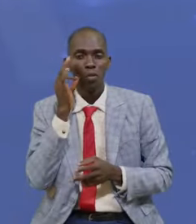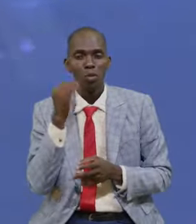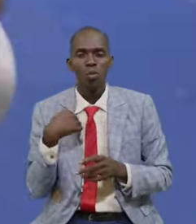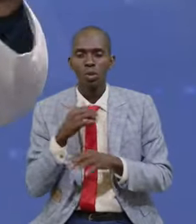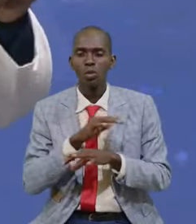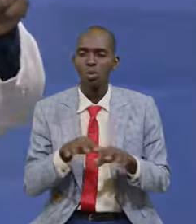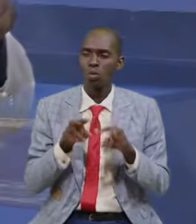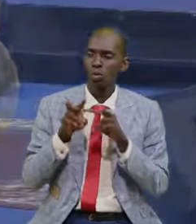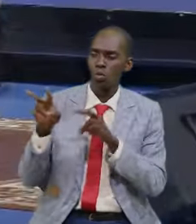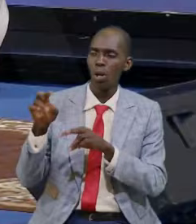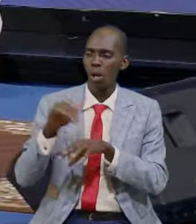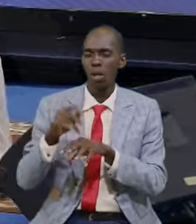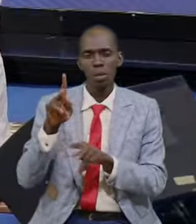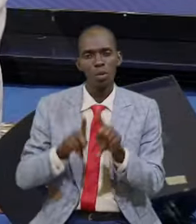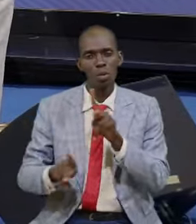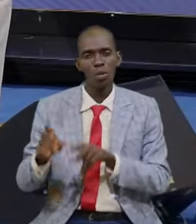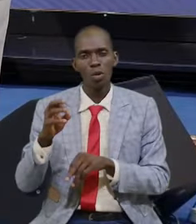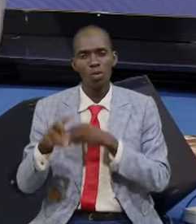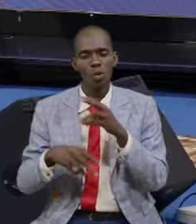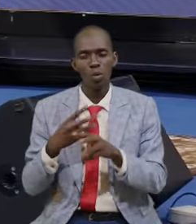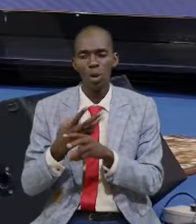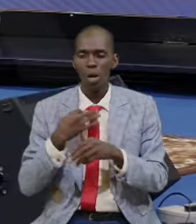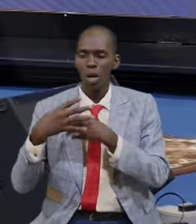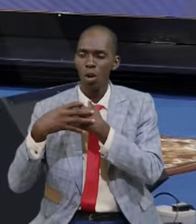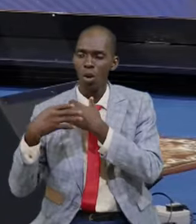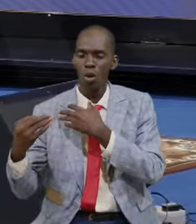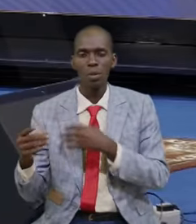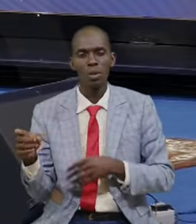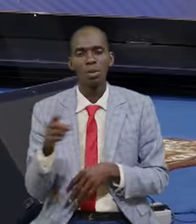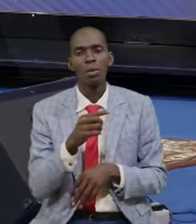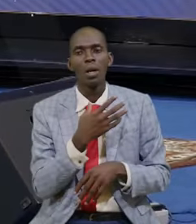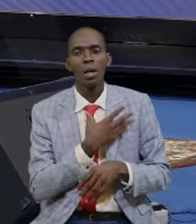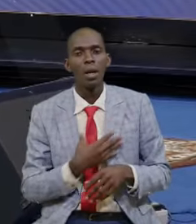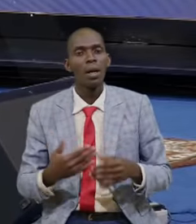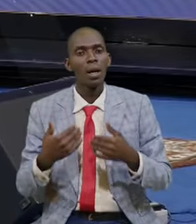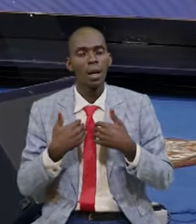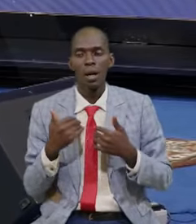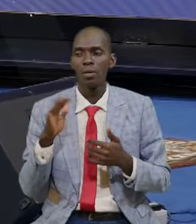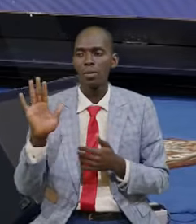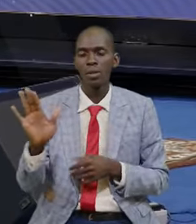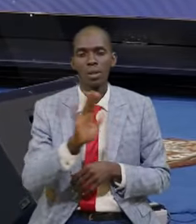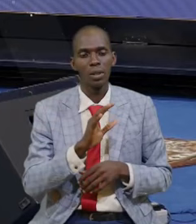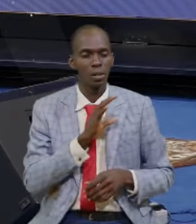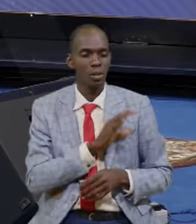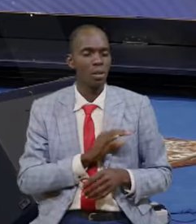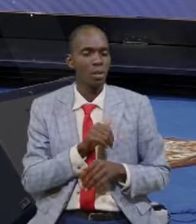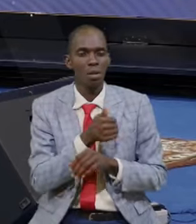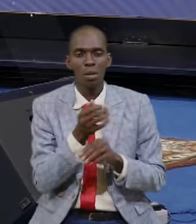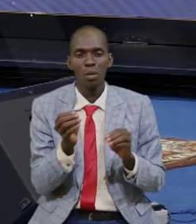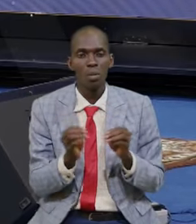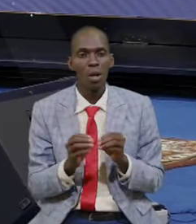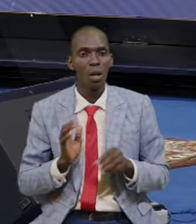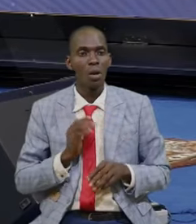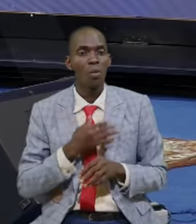people of the world and copy them and have their characters anymore. Our fruit